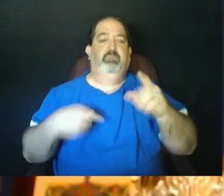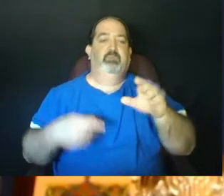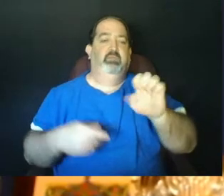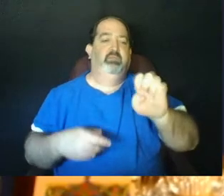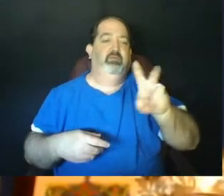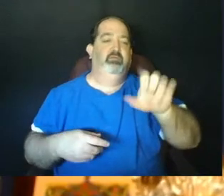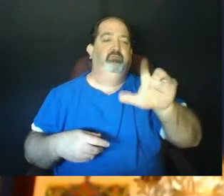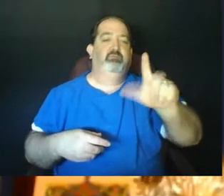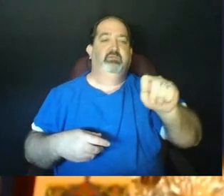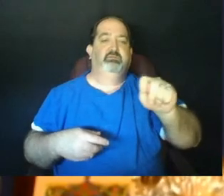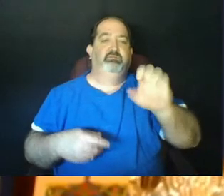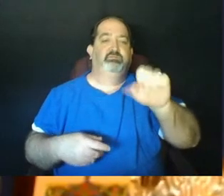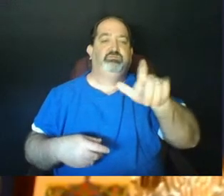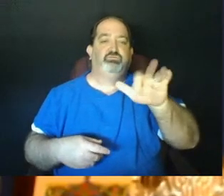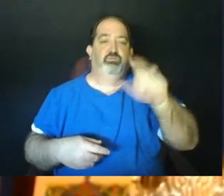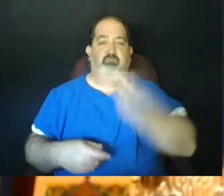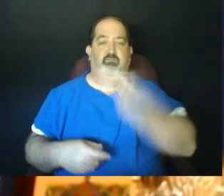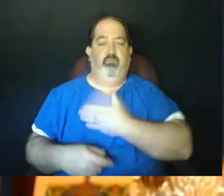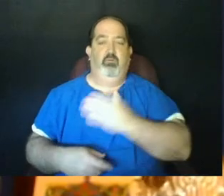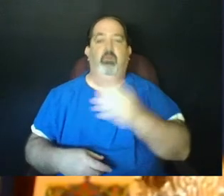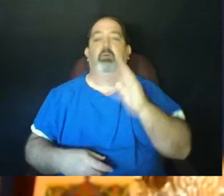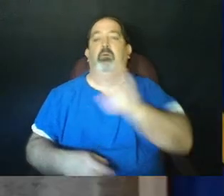barony.